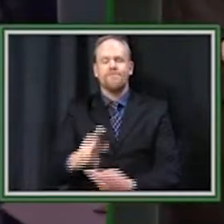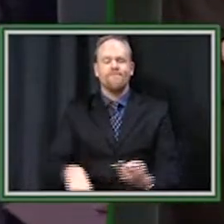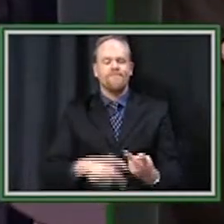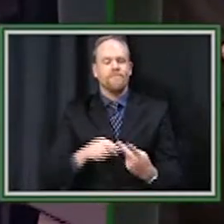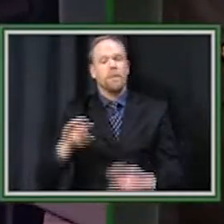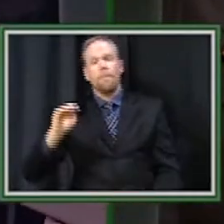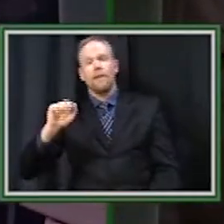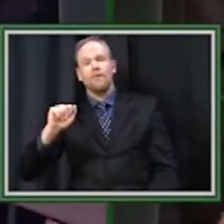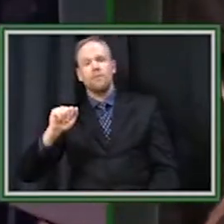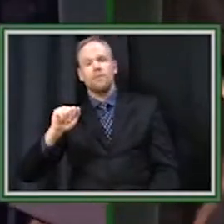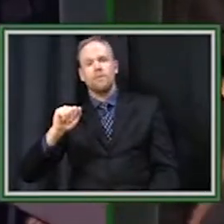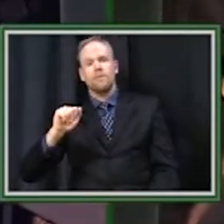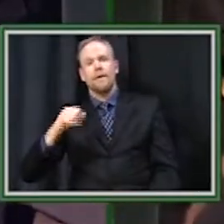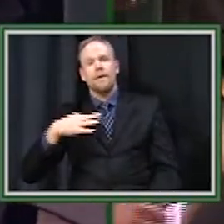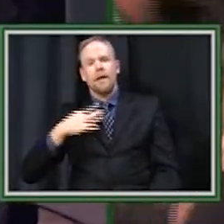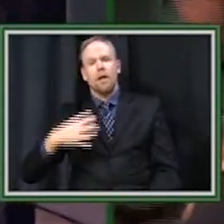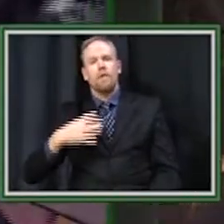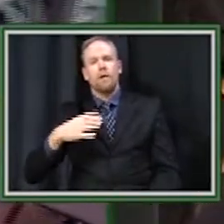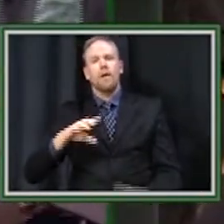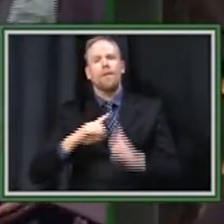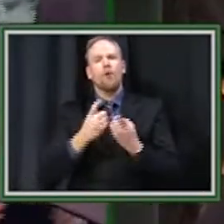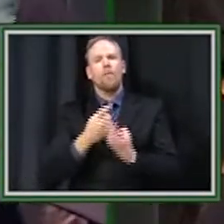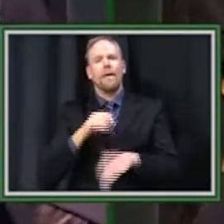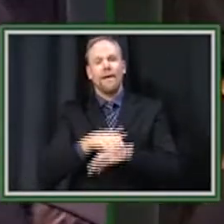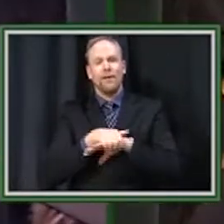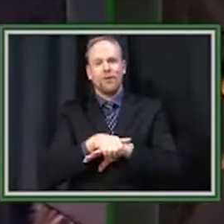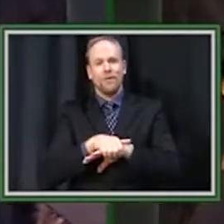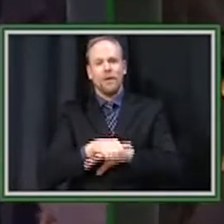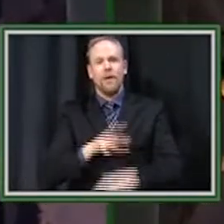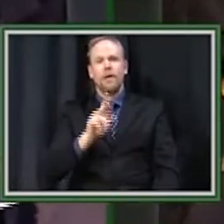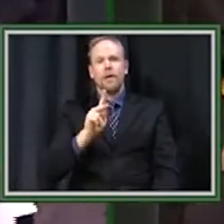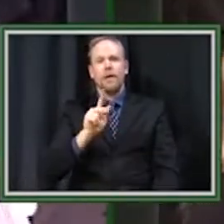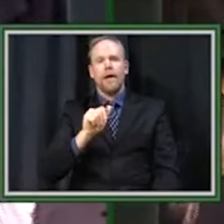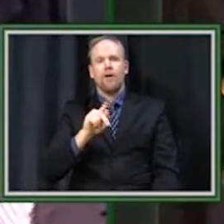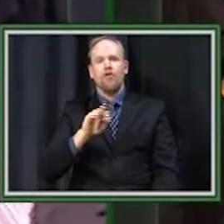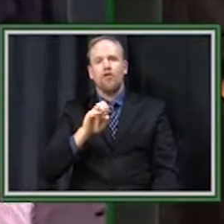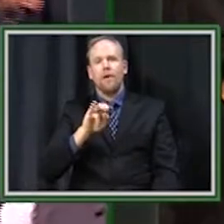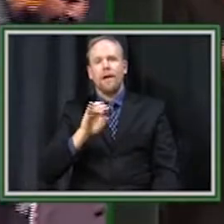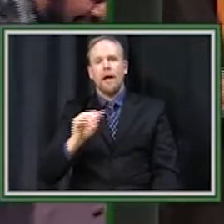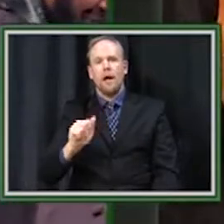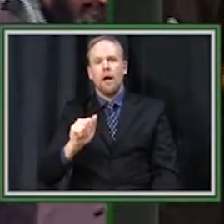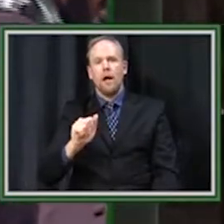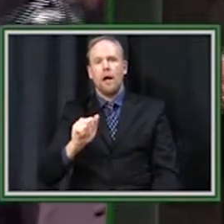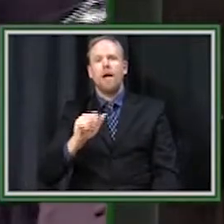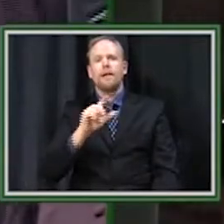Master's candidates from the Department of English, Katrina Lynn Lee.